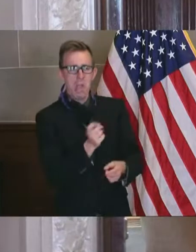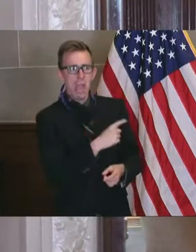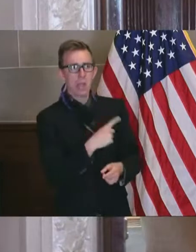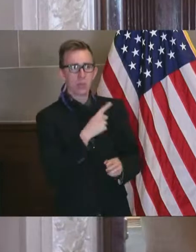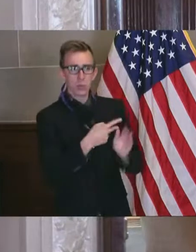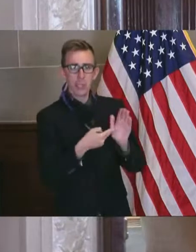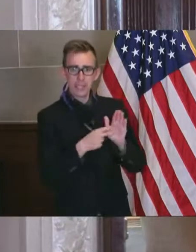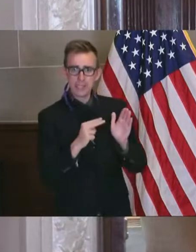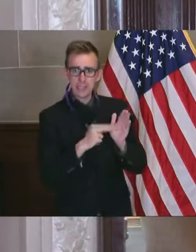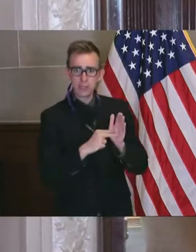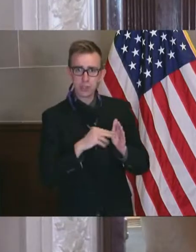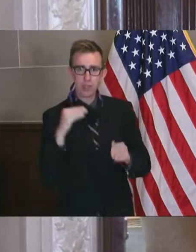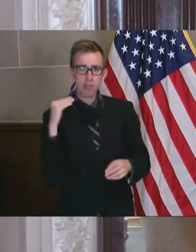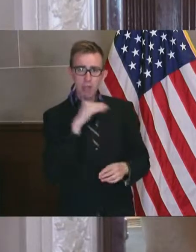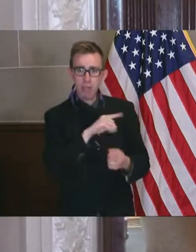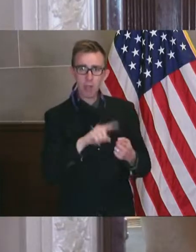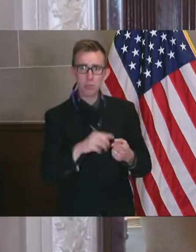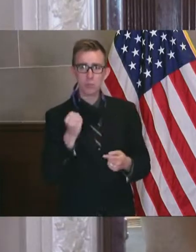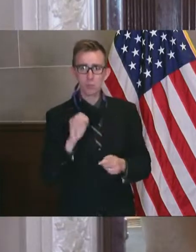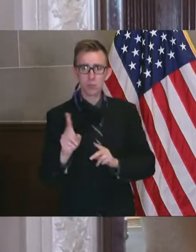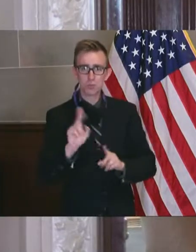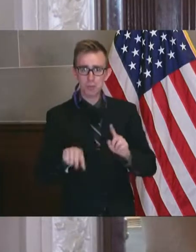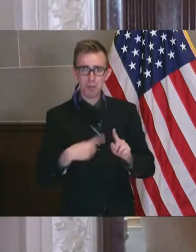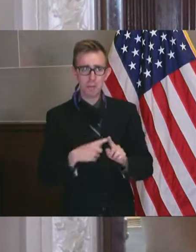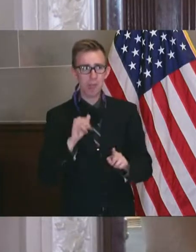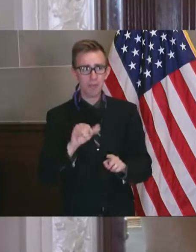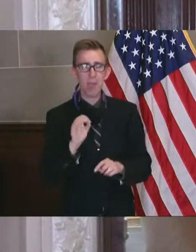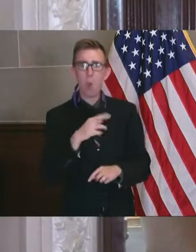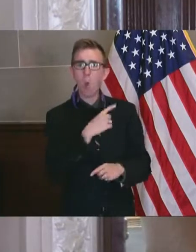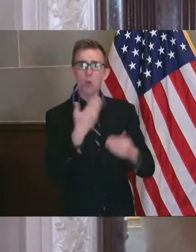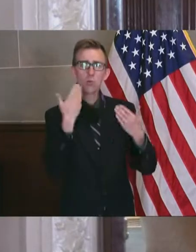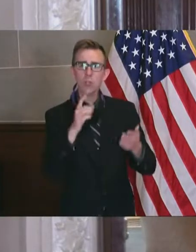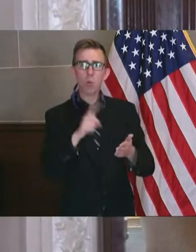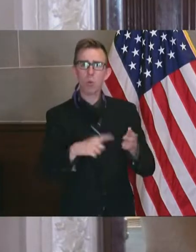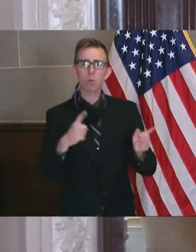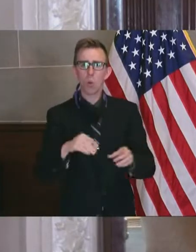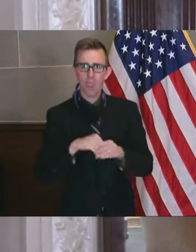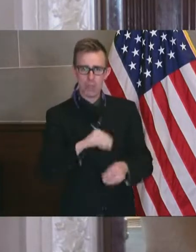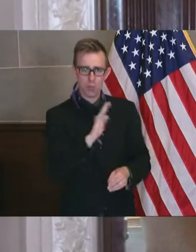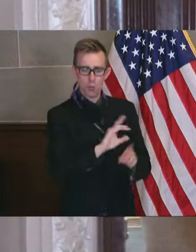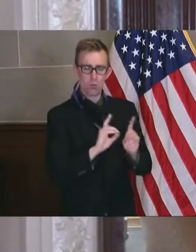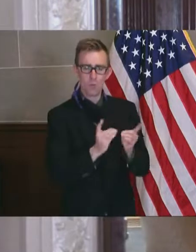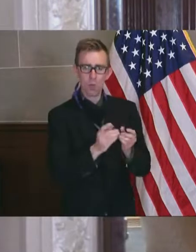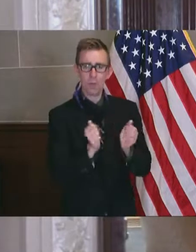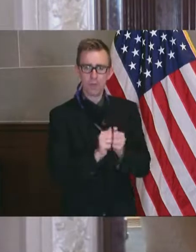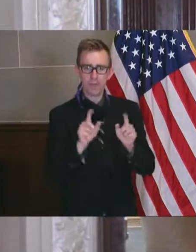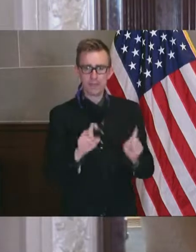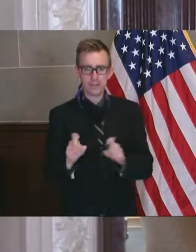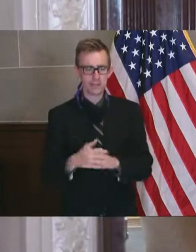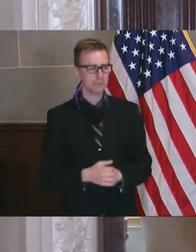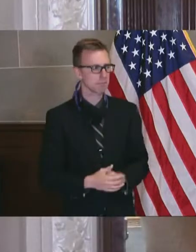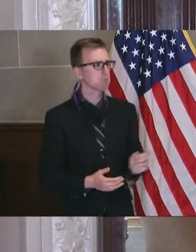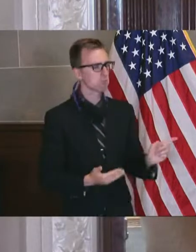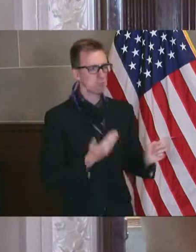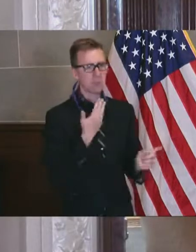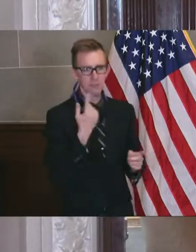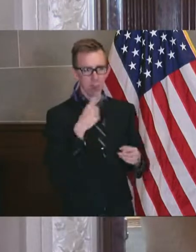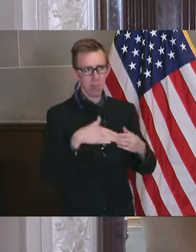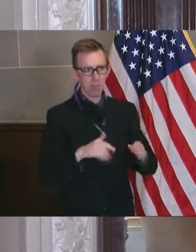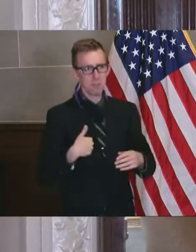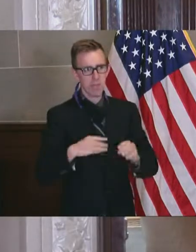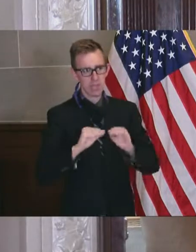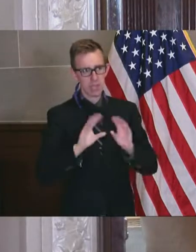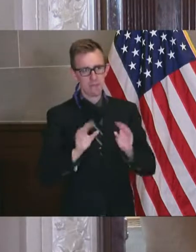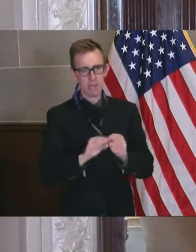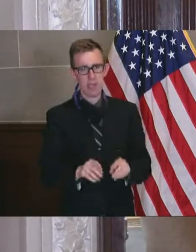you intentionally lie to Missourians about that, or did you not know what was going on in your department with testing? Yeah, thank you for letting me clarify that,